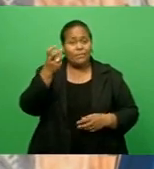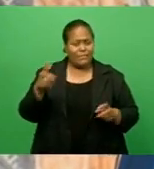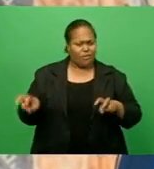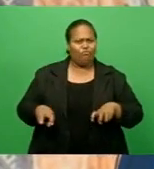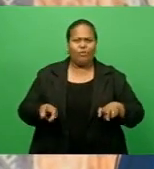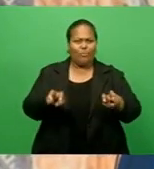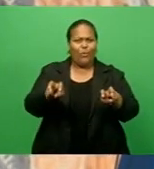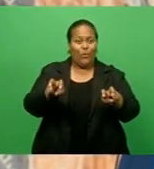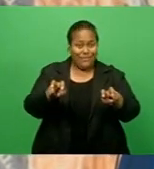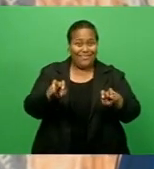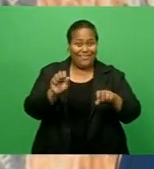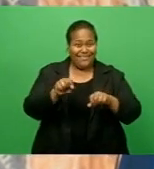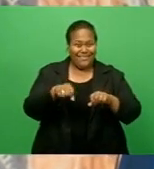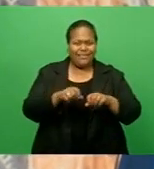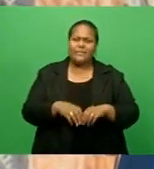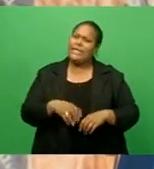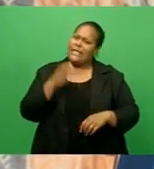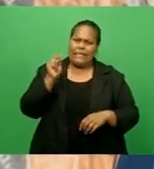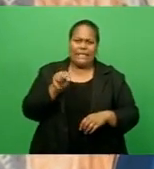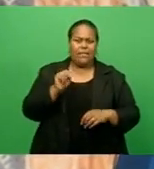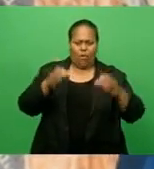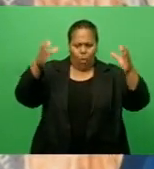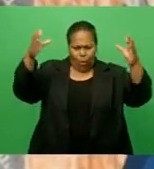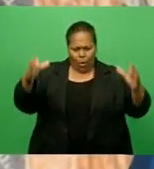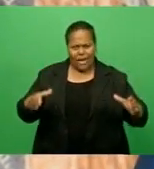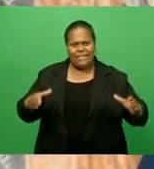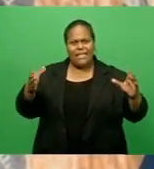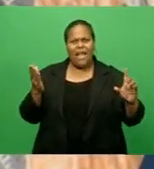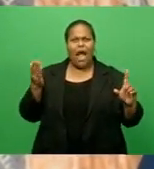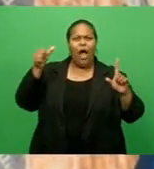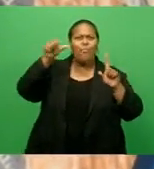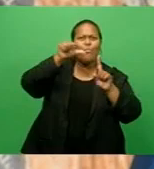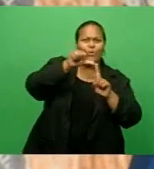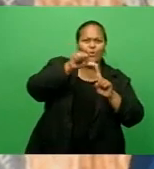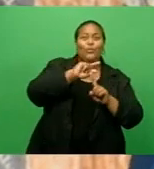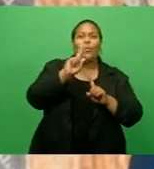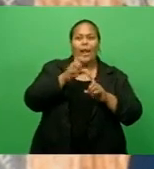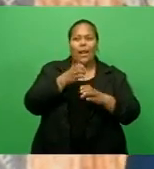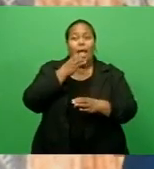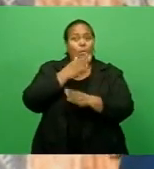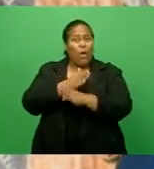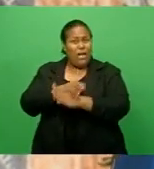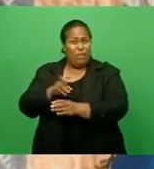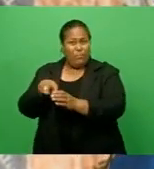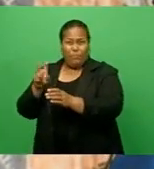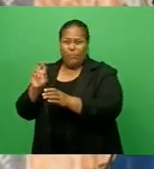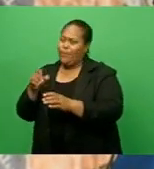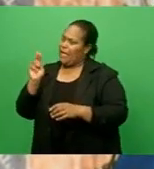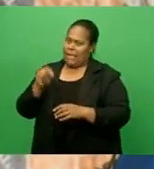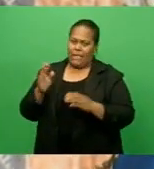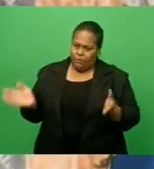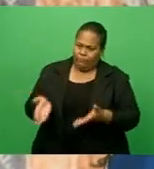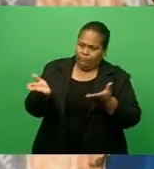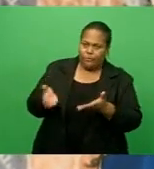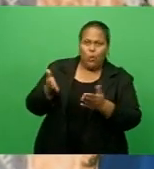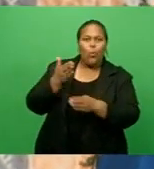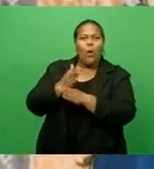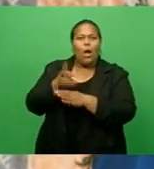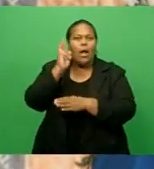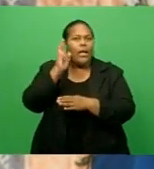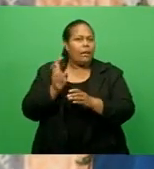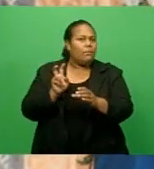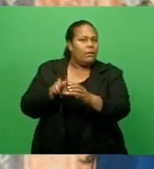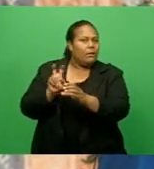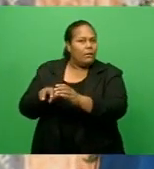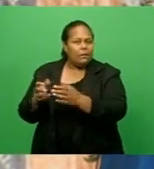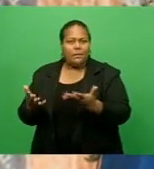is a holistic and integrated approach to unemployment and economic development that supports